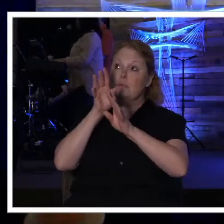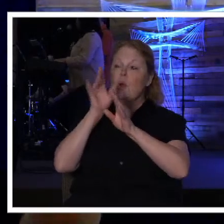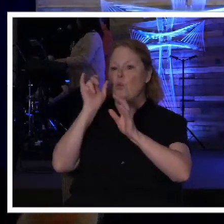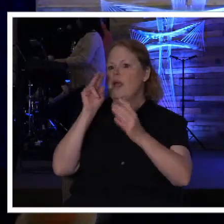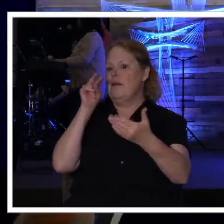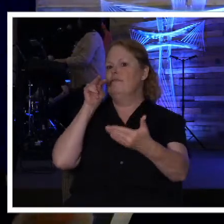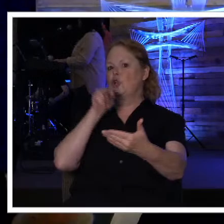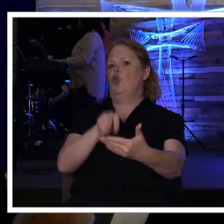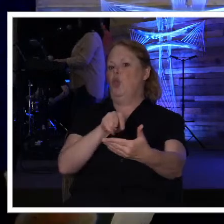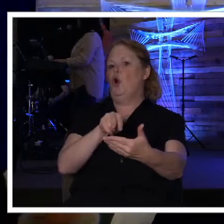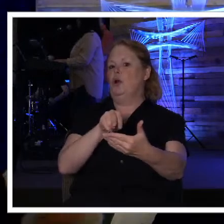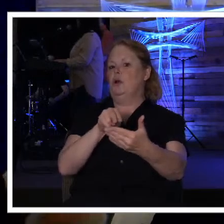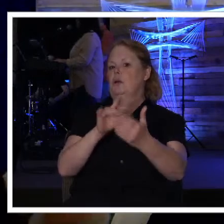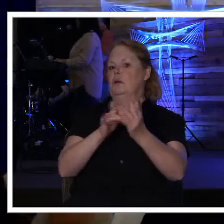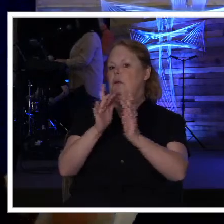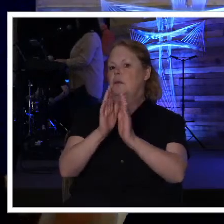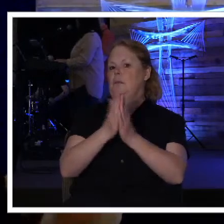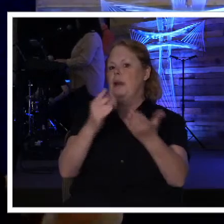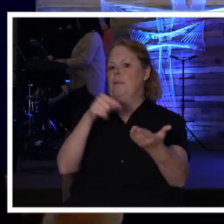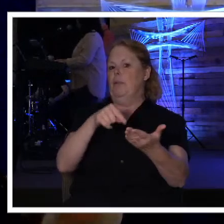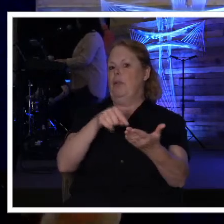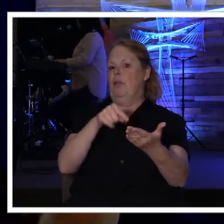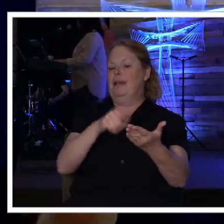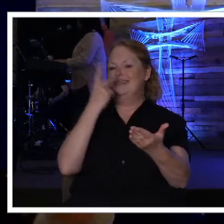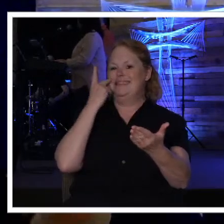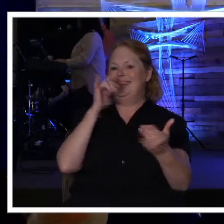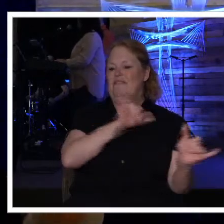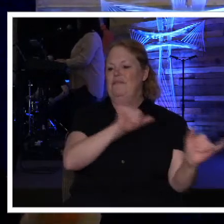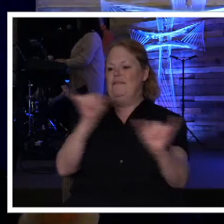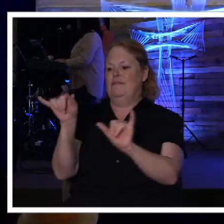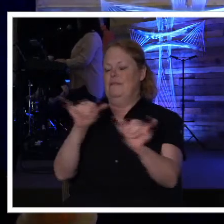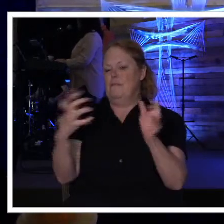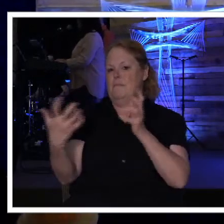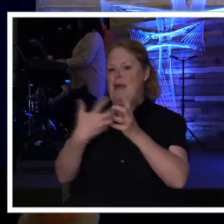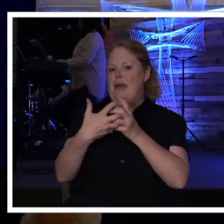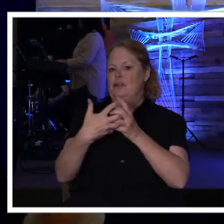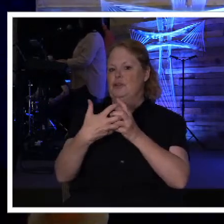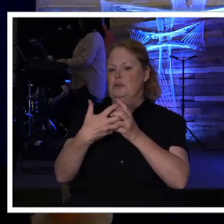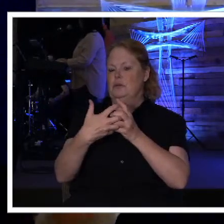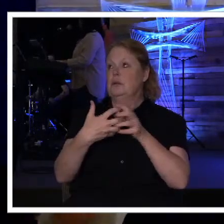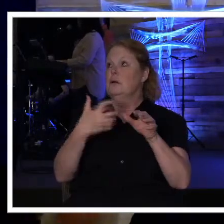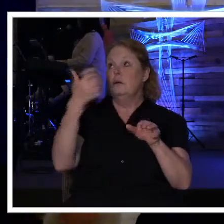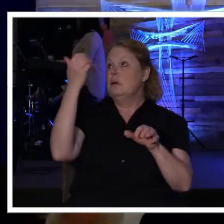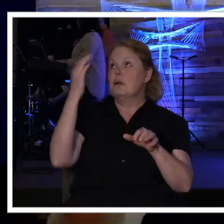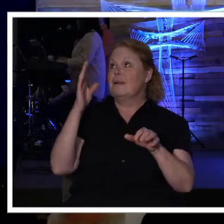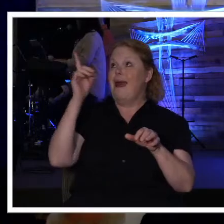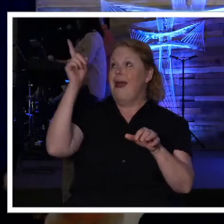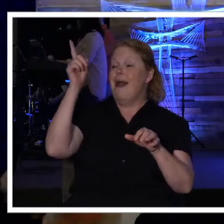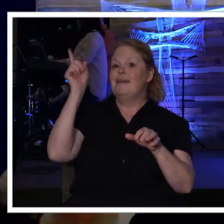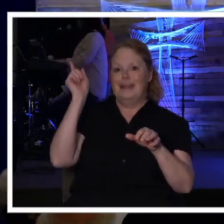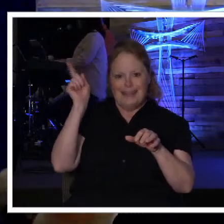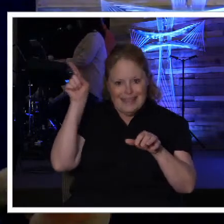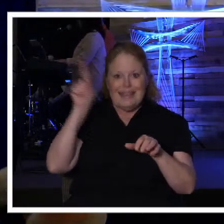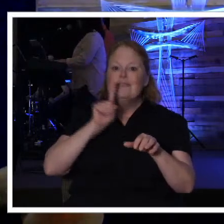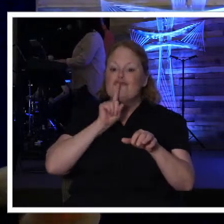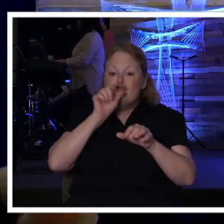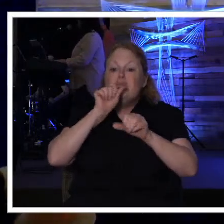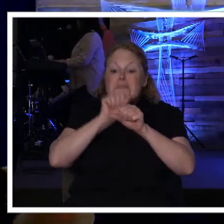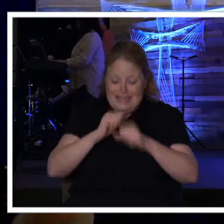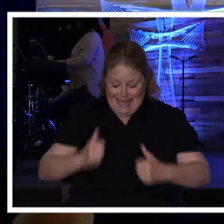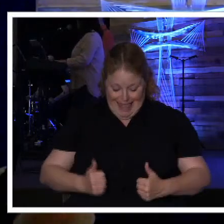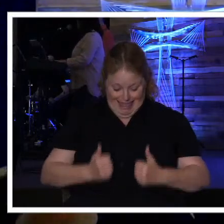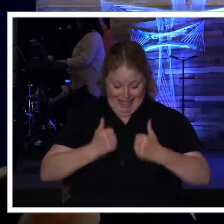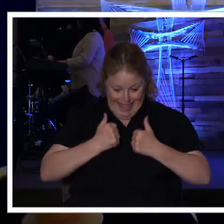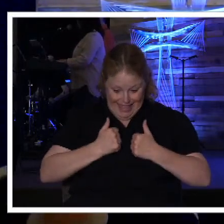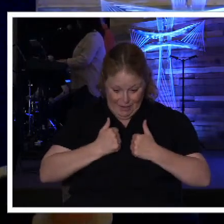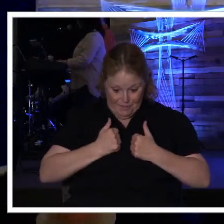that came today is that we have an abiding God, that we have a God that inhabits the praises of His people, that as we seek Him, that